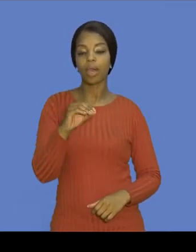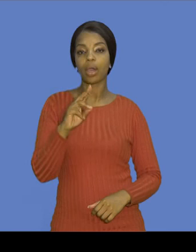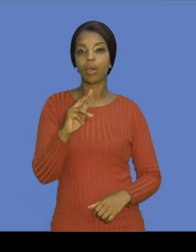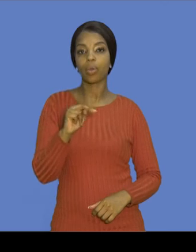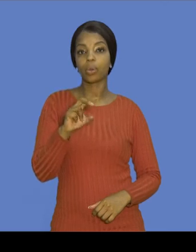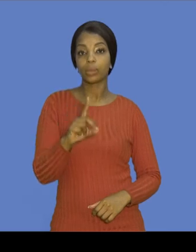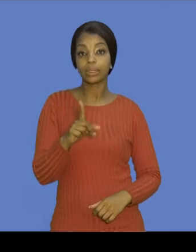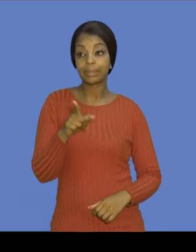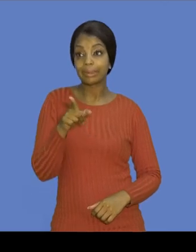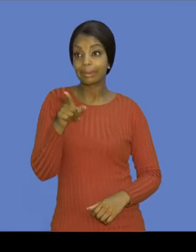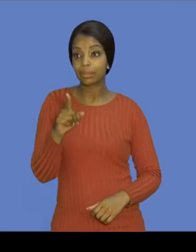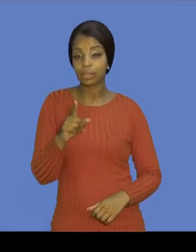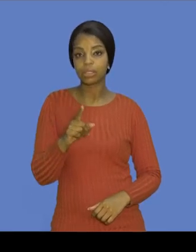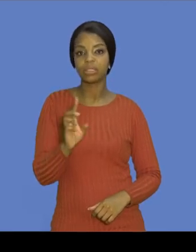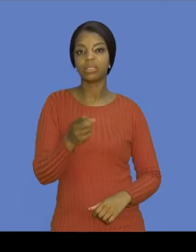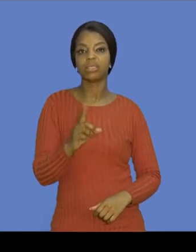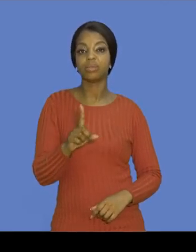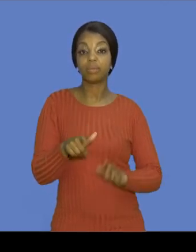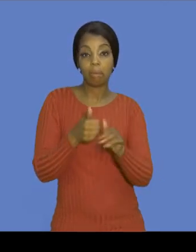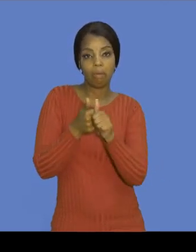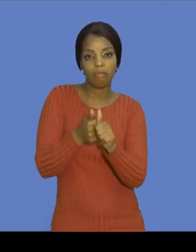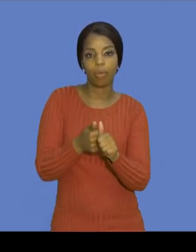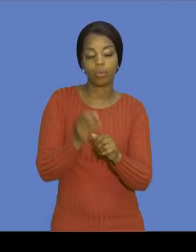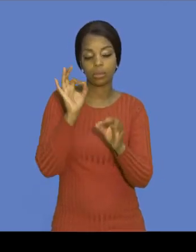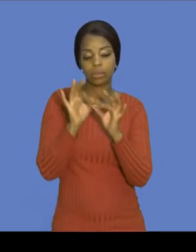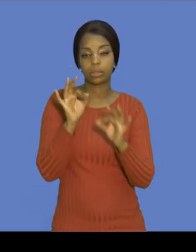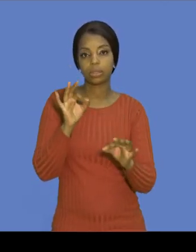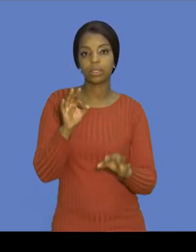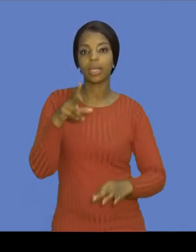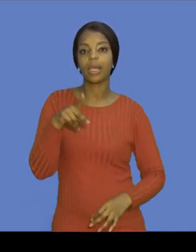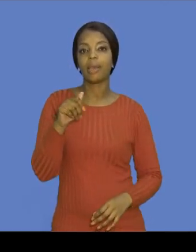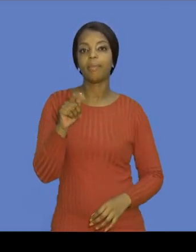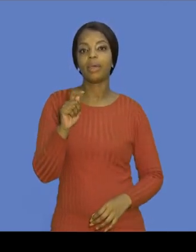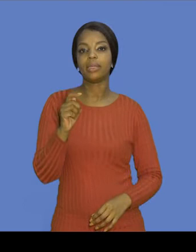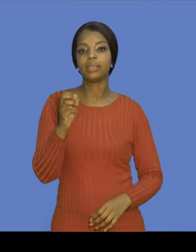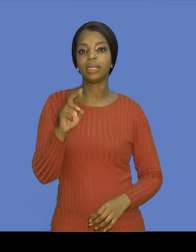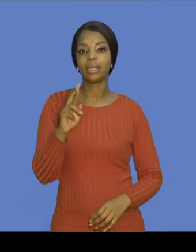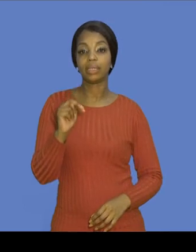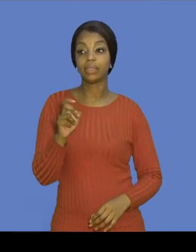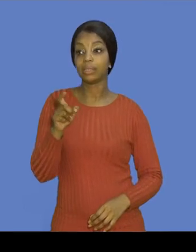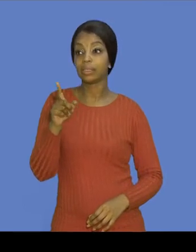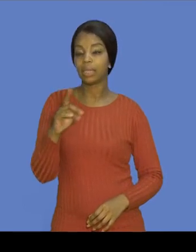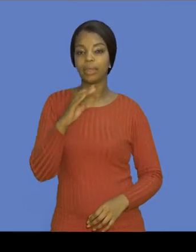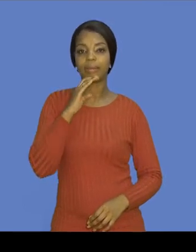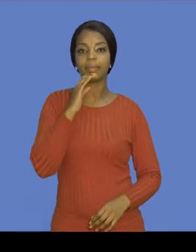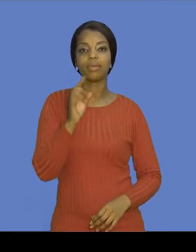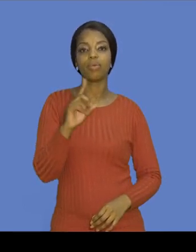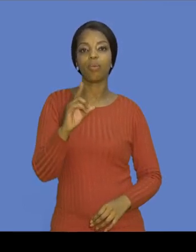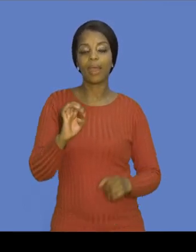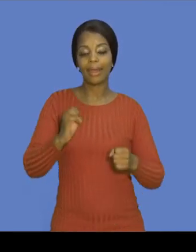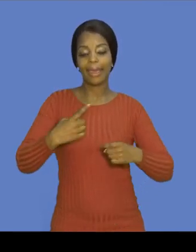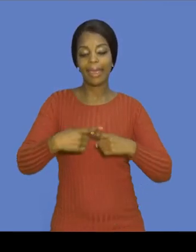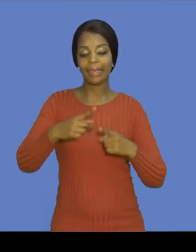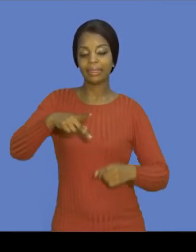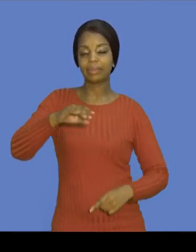it follows a geometric pattern. And then this then goes to it being an exponential, and it